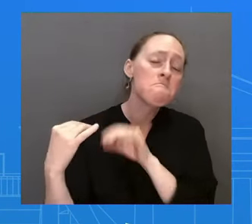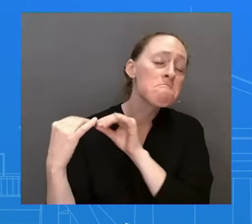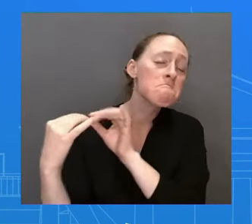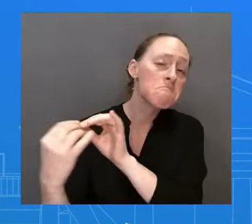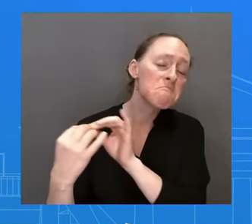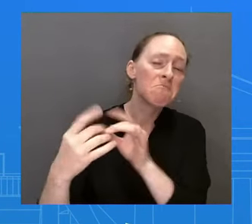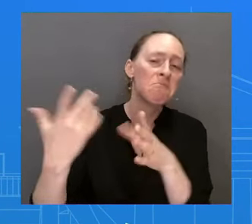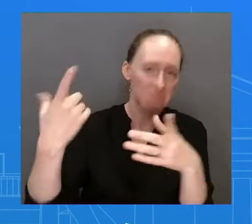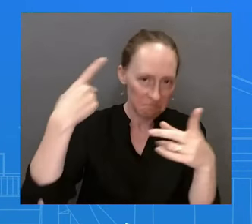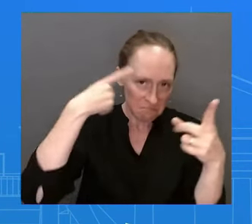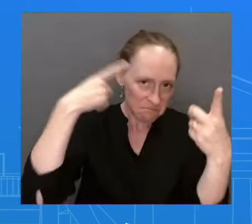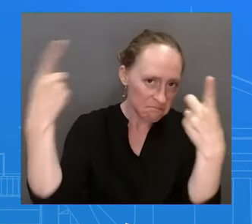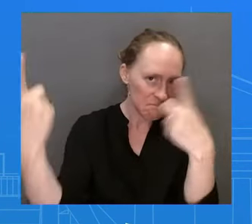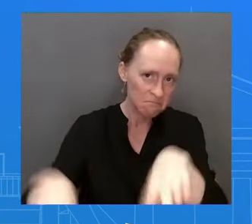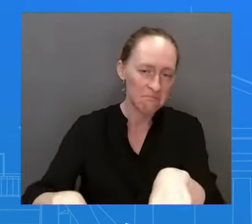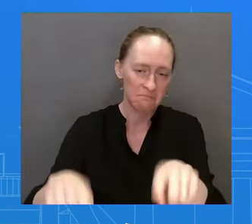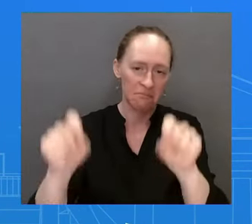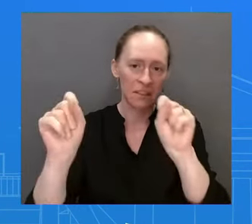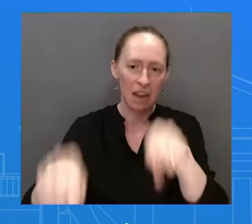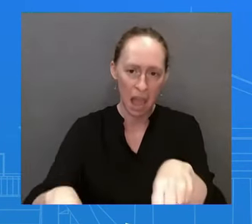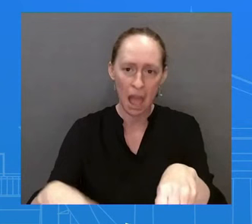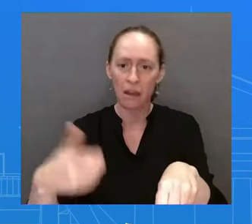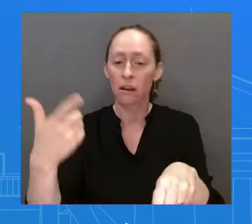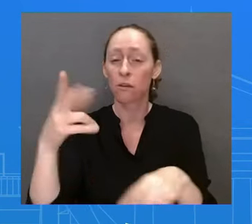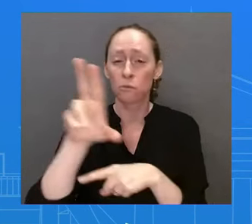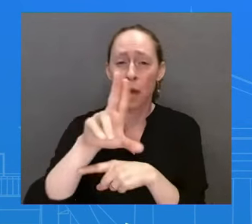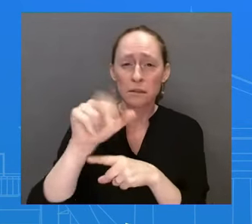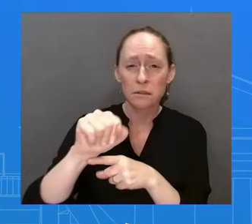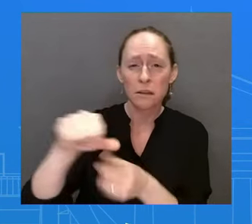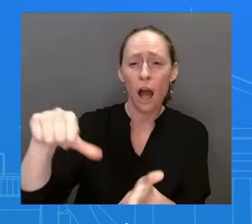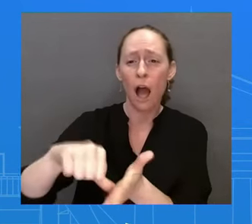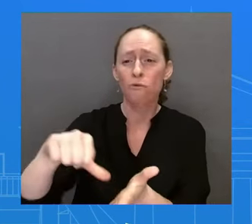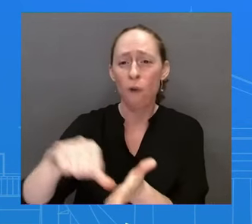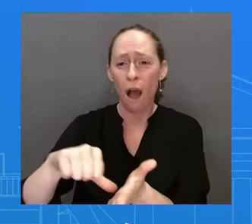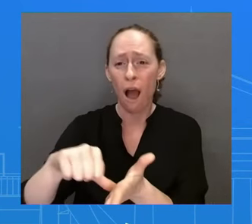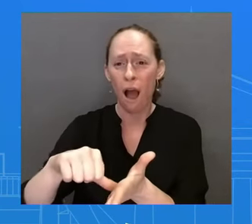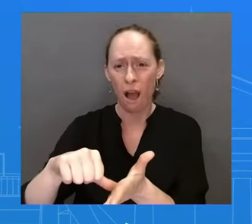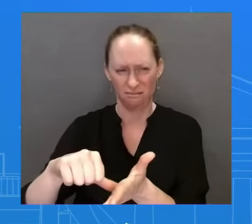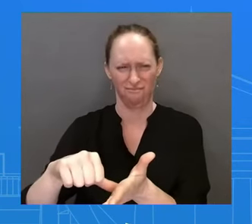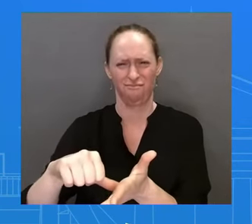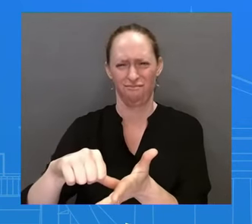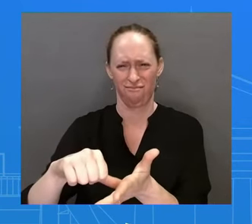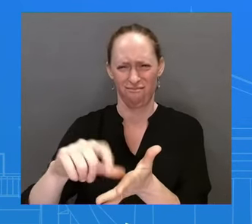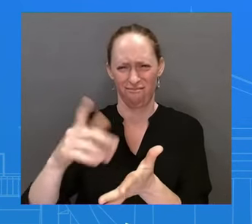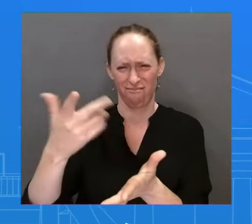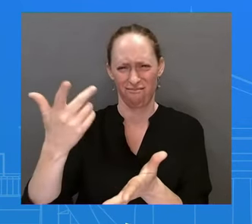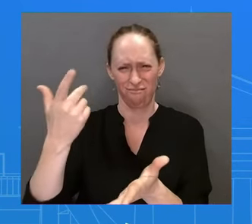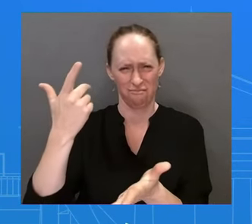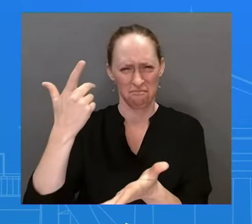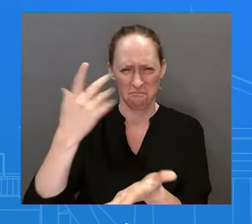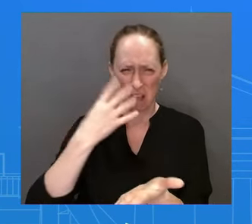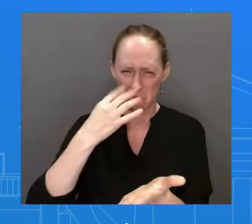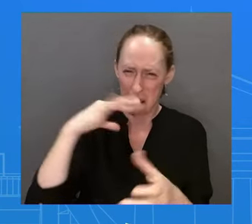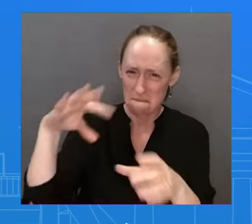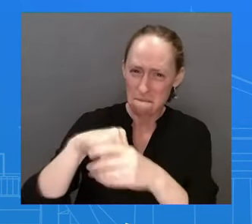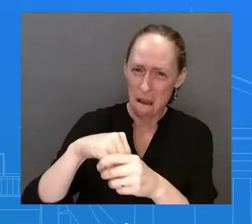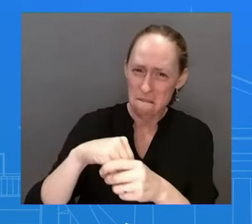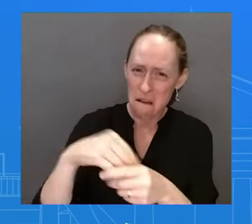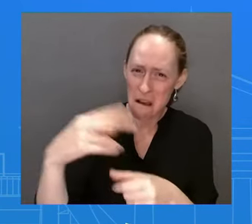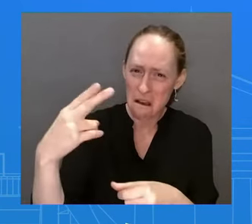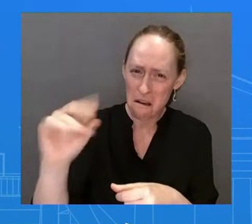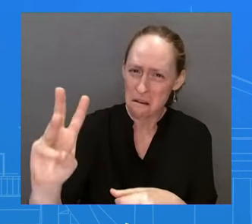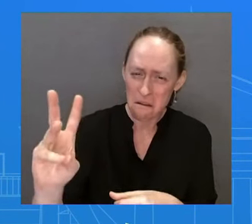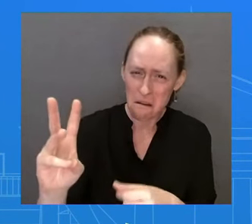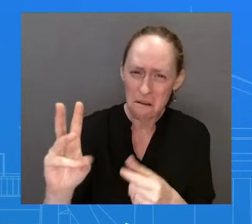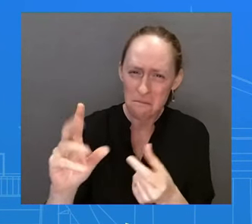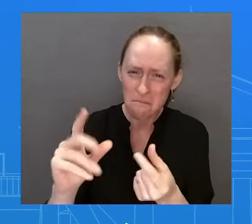House denied the talks, but how will complicate the bigger pictures if Israel actually is